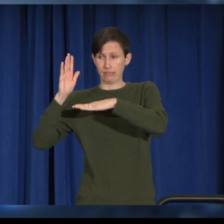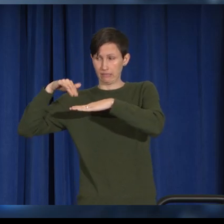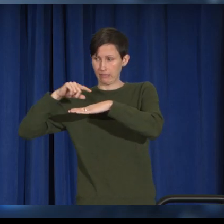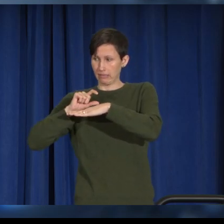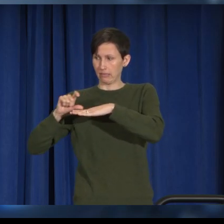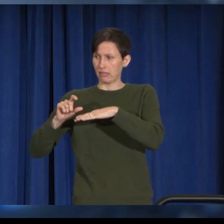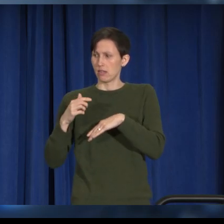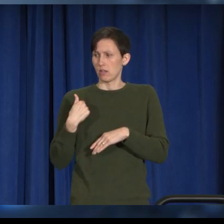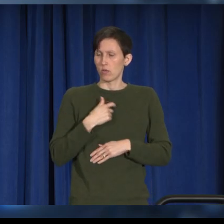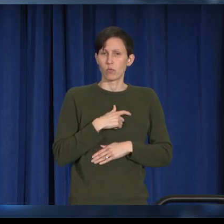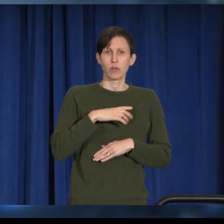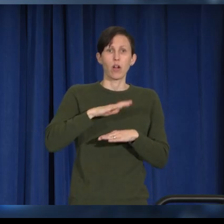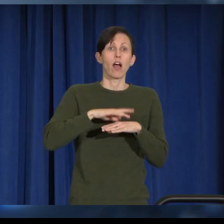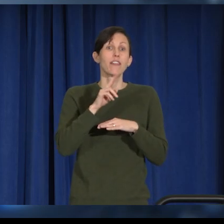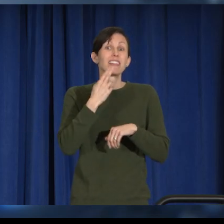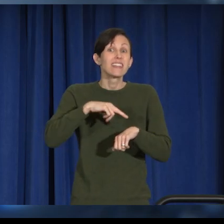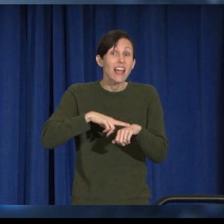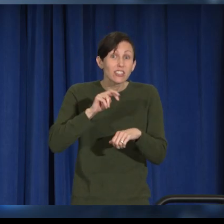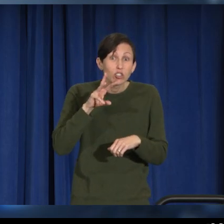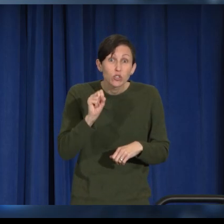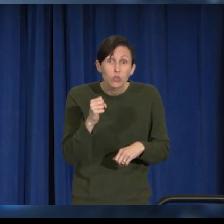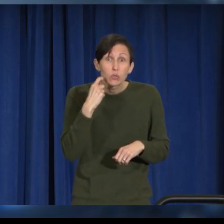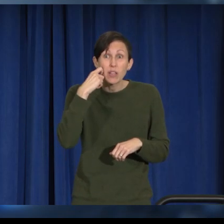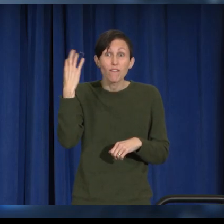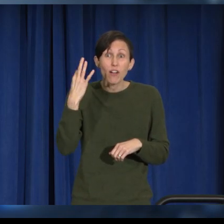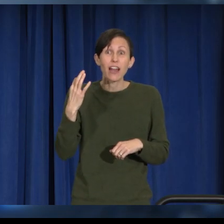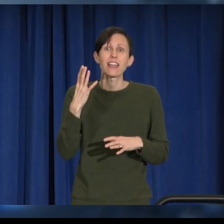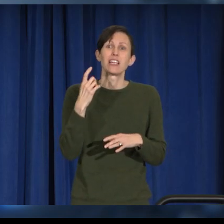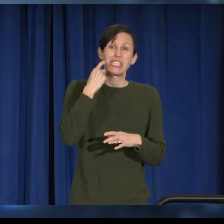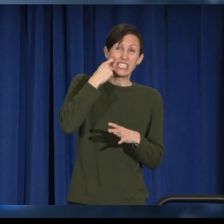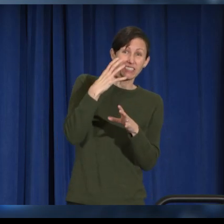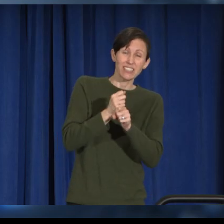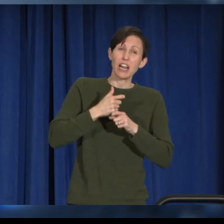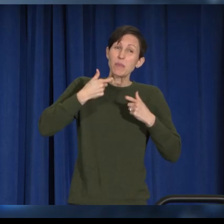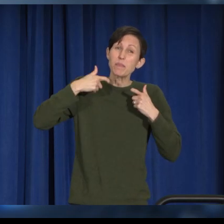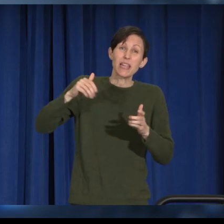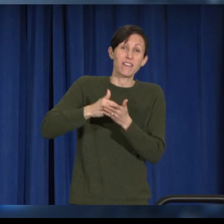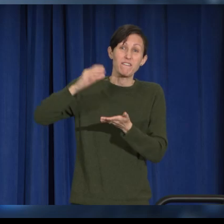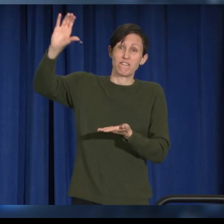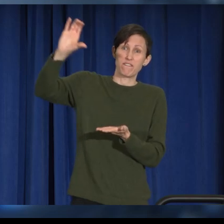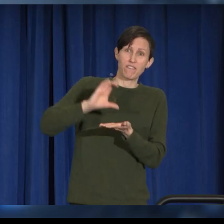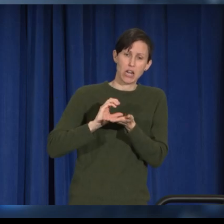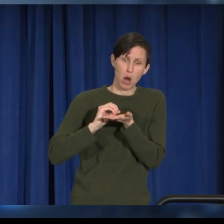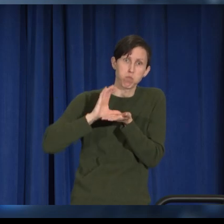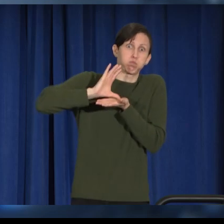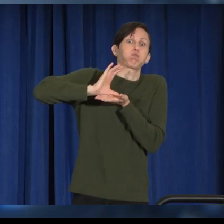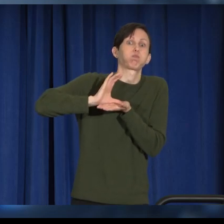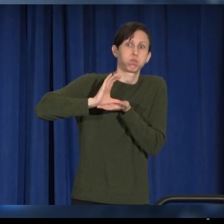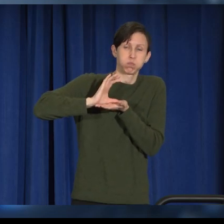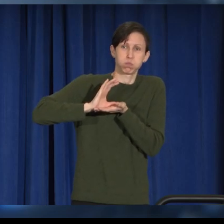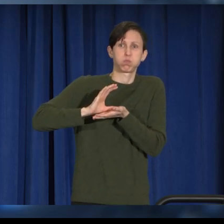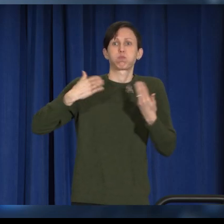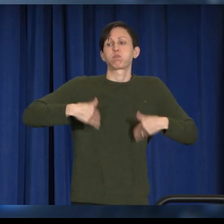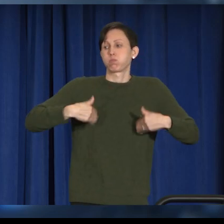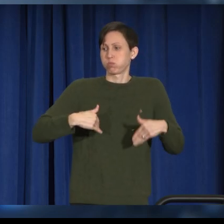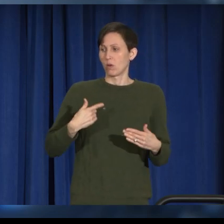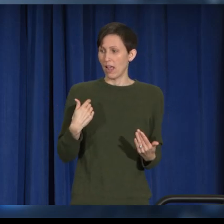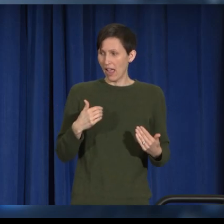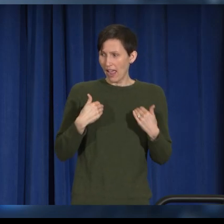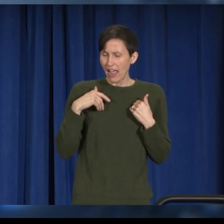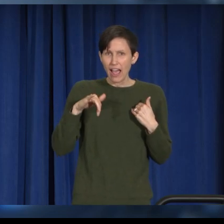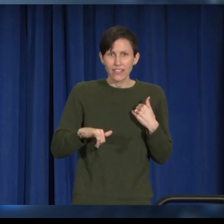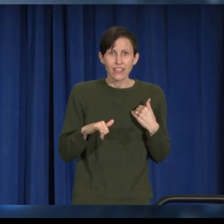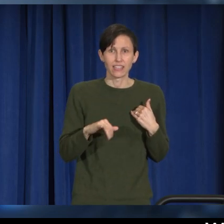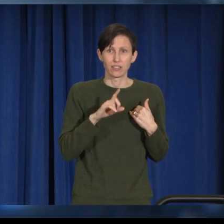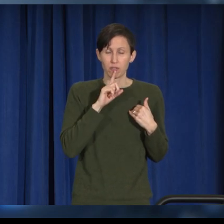news on Friday. We just received a big funding boost investment through our university. And we had this surreal experience of being